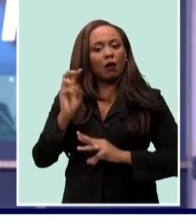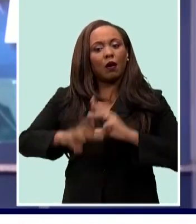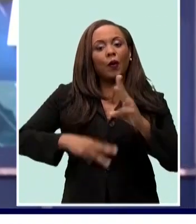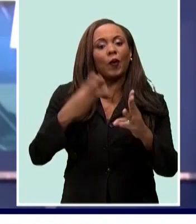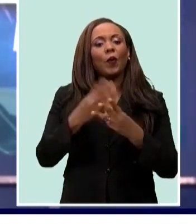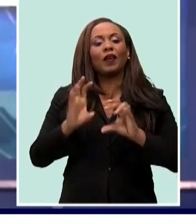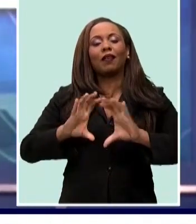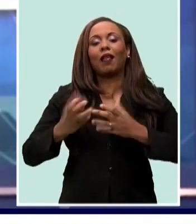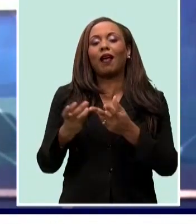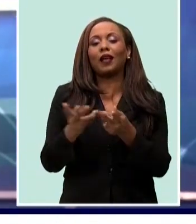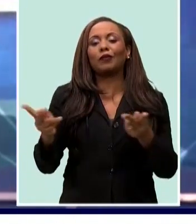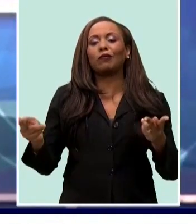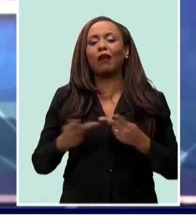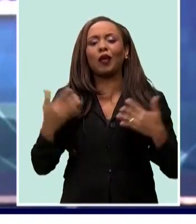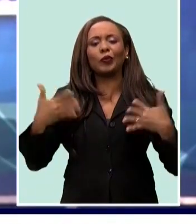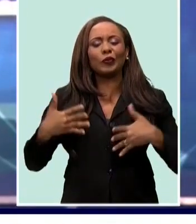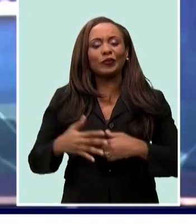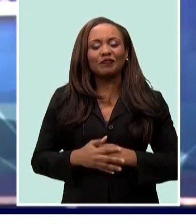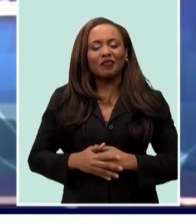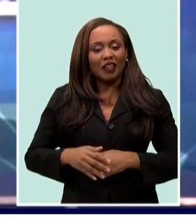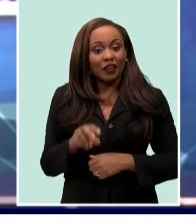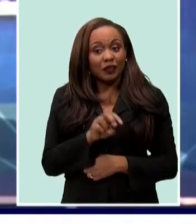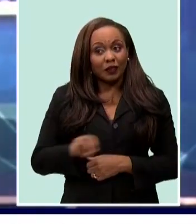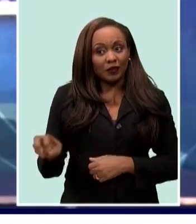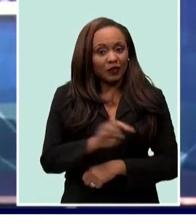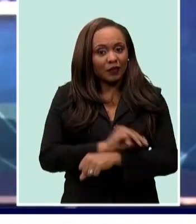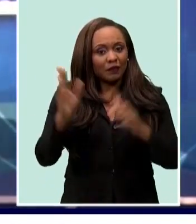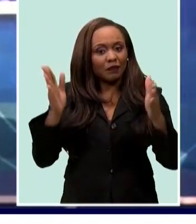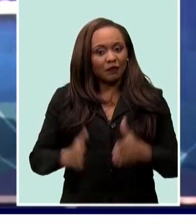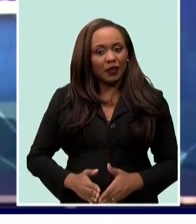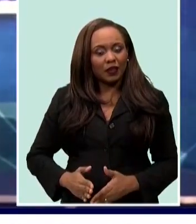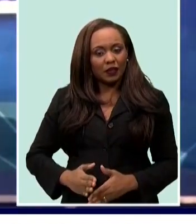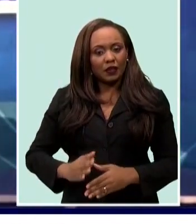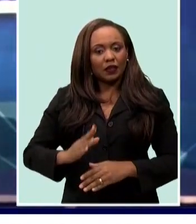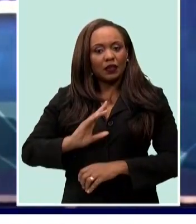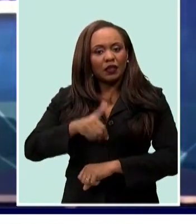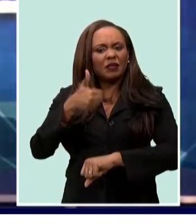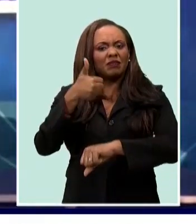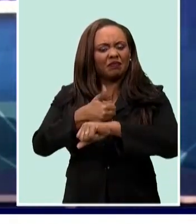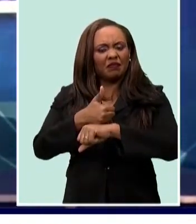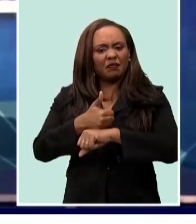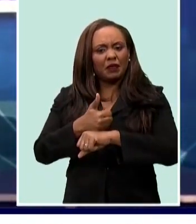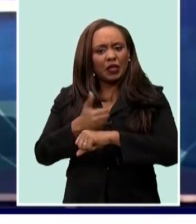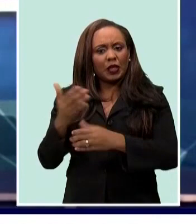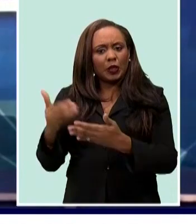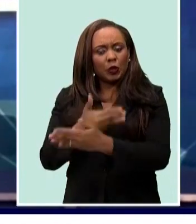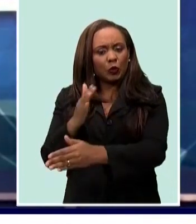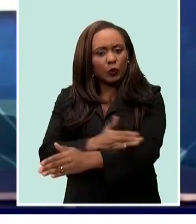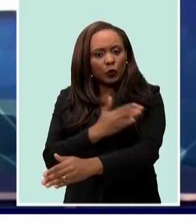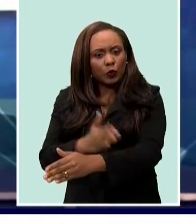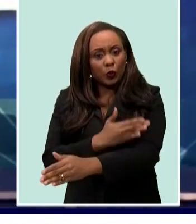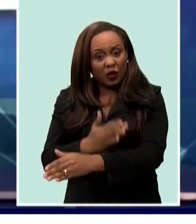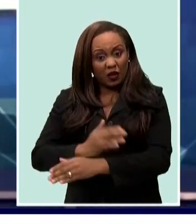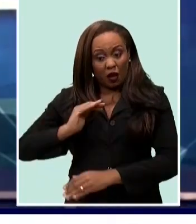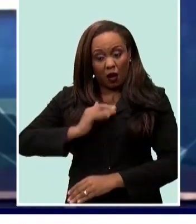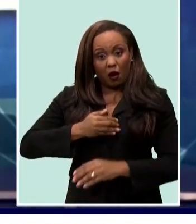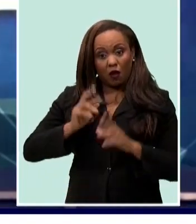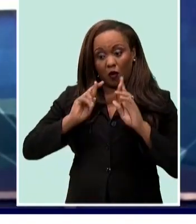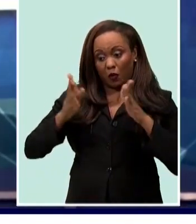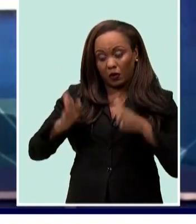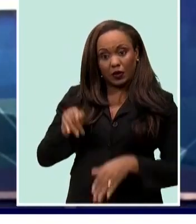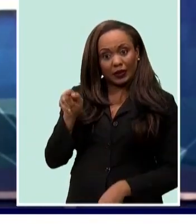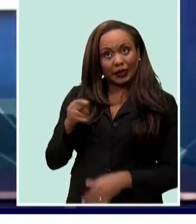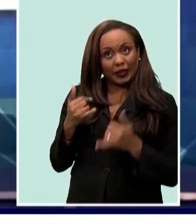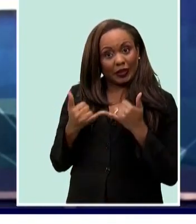truly world-class facility. The Minister of Tourism has just launched the newest upgrade, and our Shane Jones witnessed the proceedings